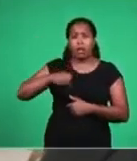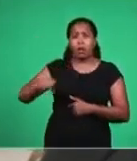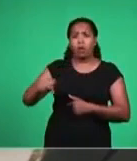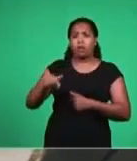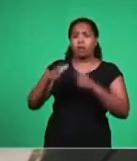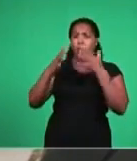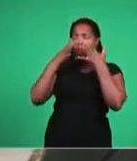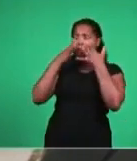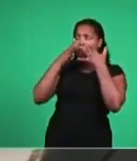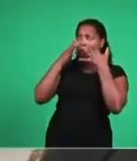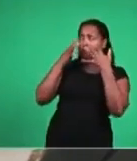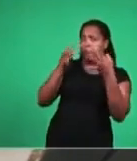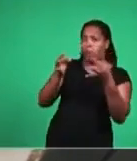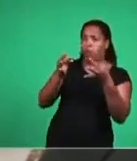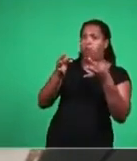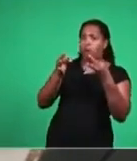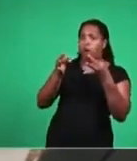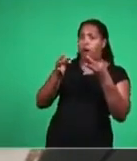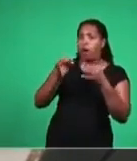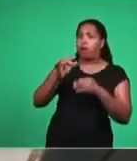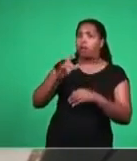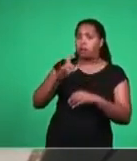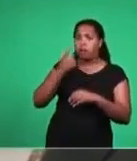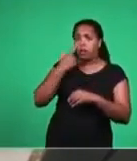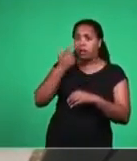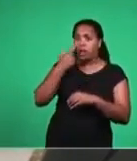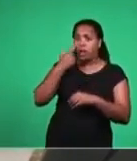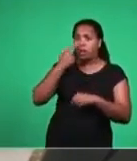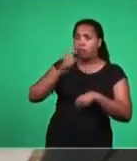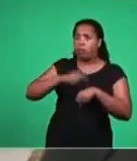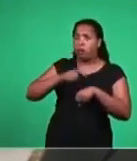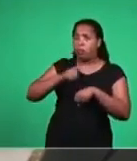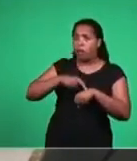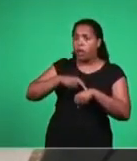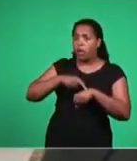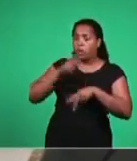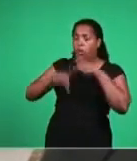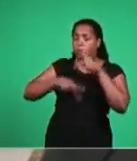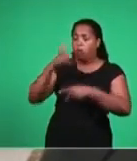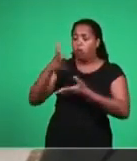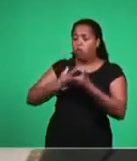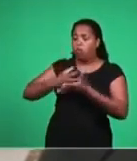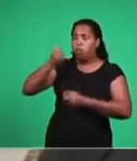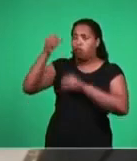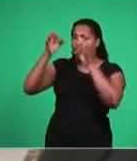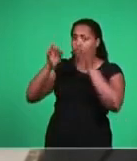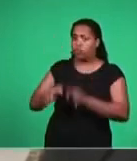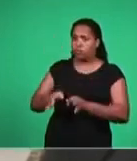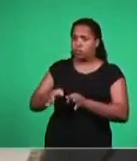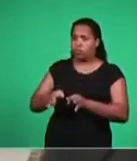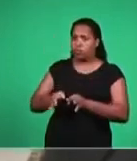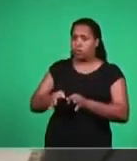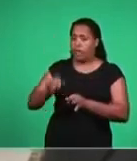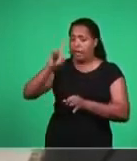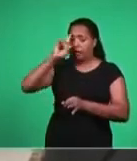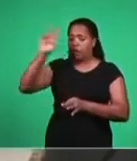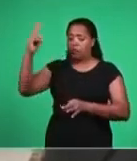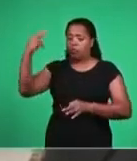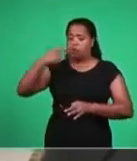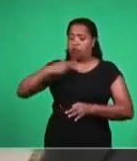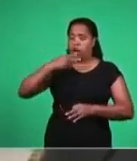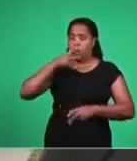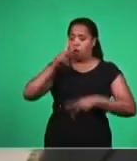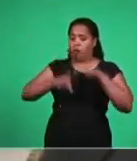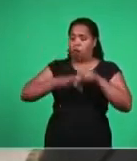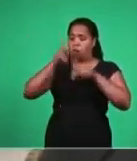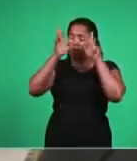that we can be awakening to the rapture of this noble people. God has us as noble